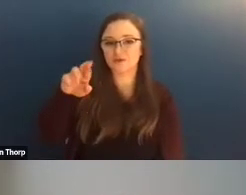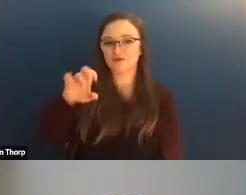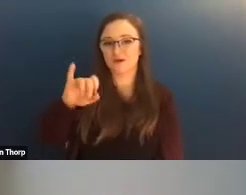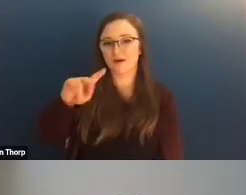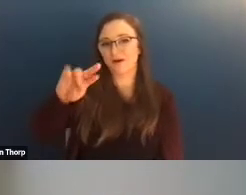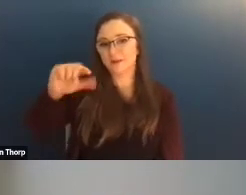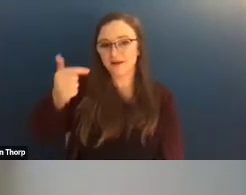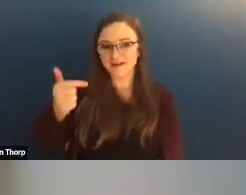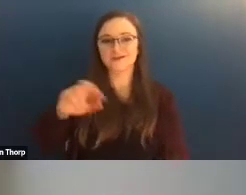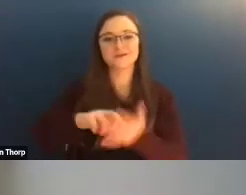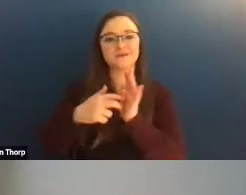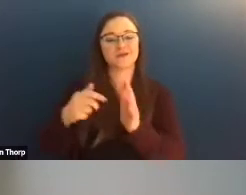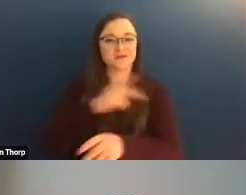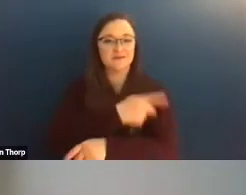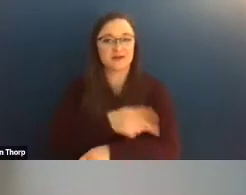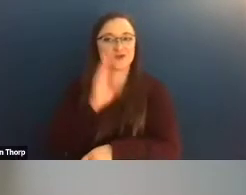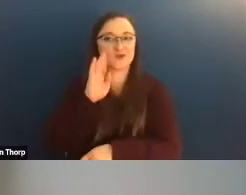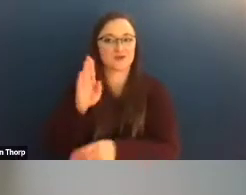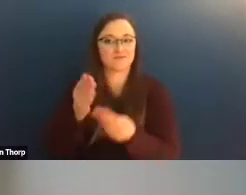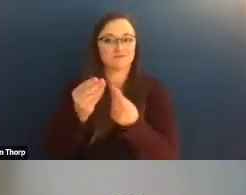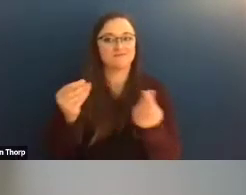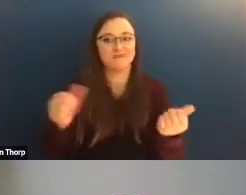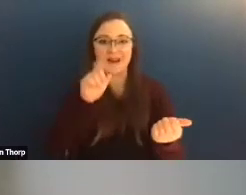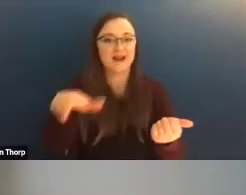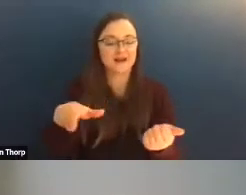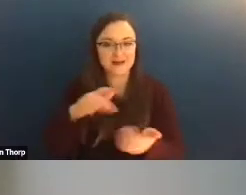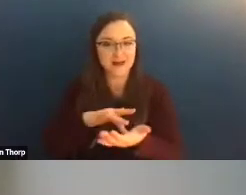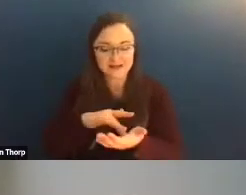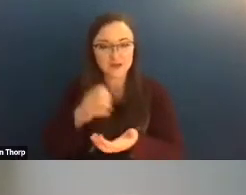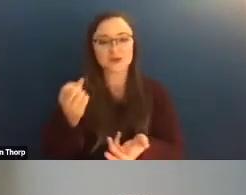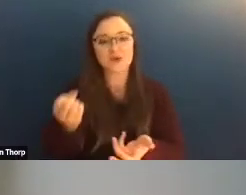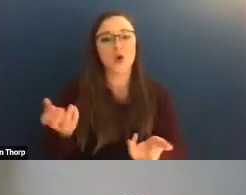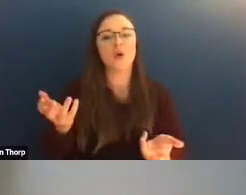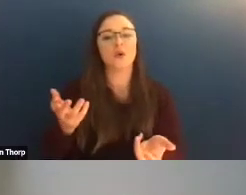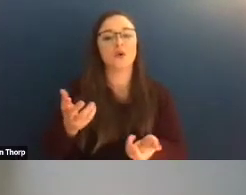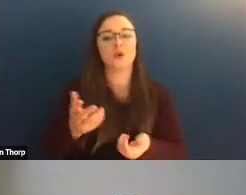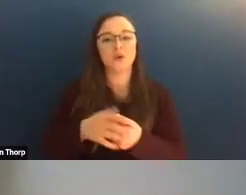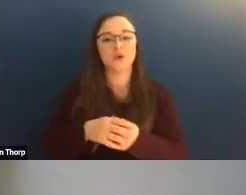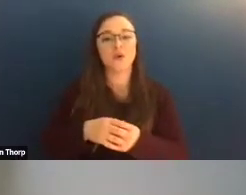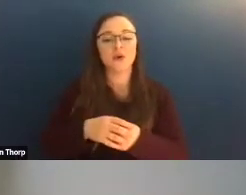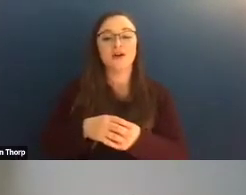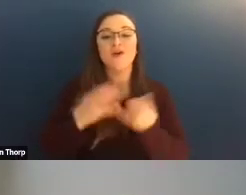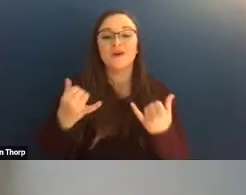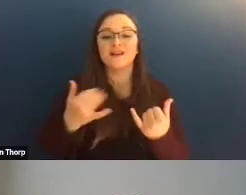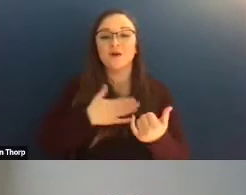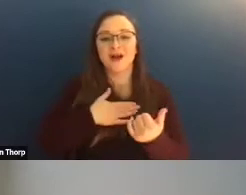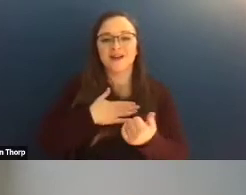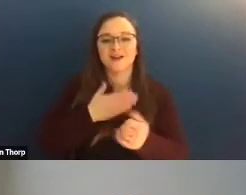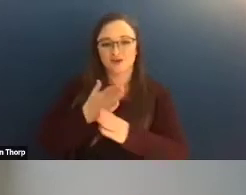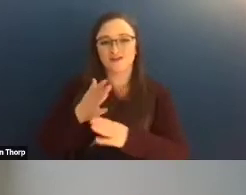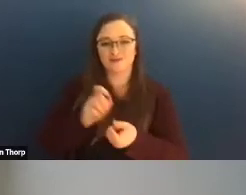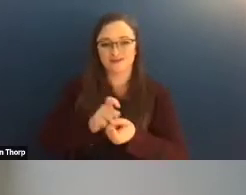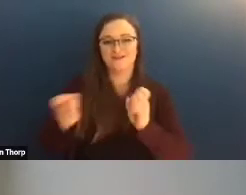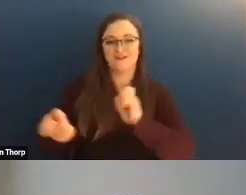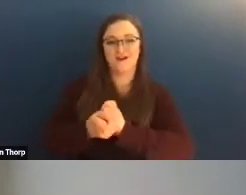So I'm actually working on a master of public health and nutrition. So currently, like I said, my career is evolving. And I think that that